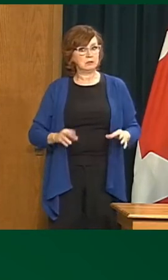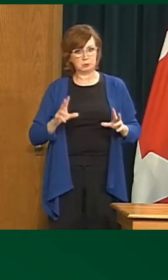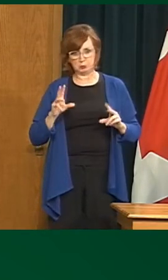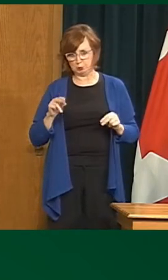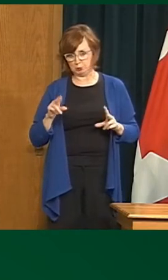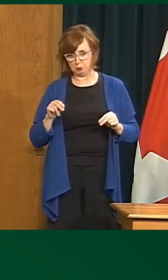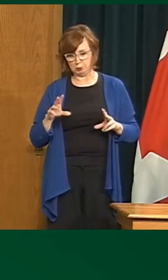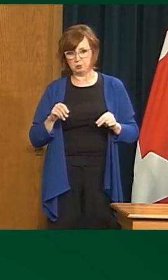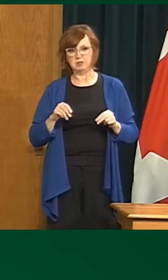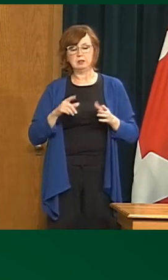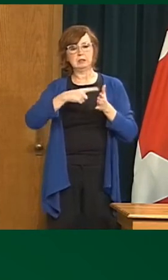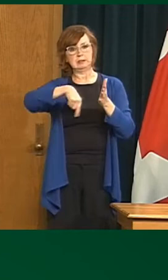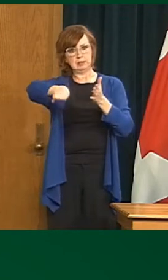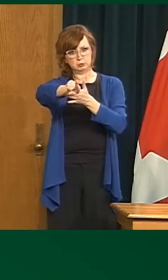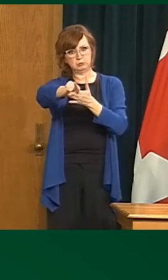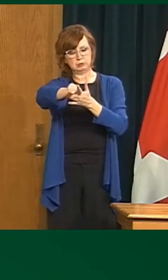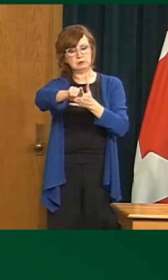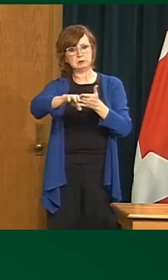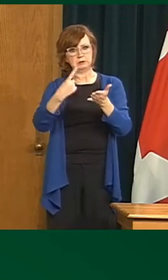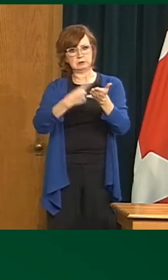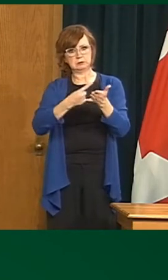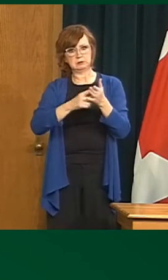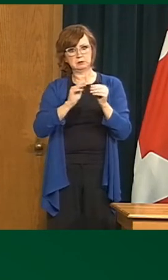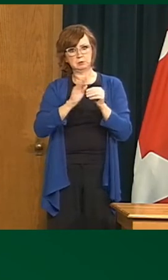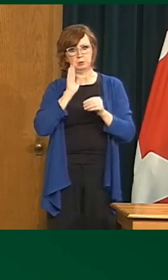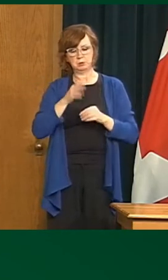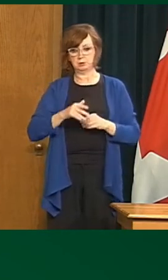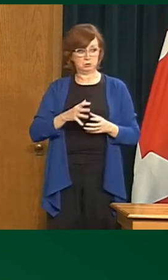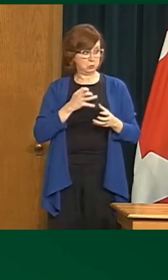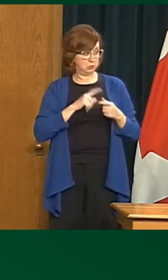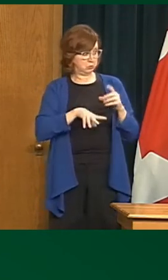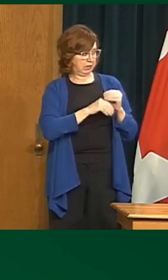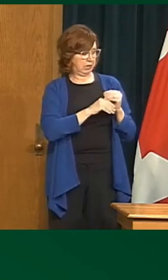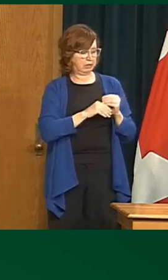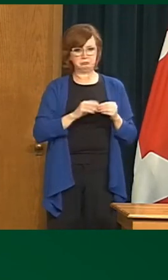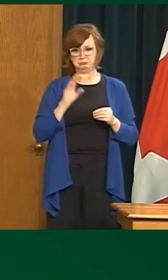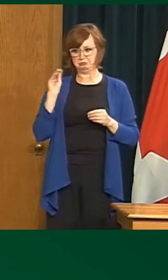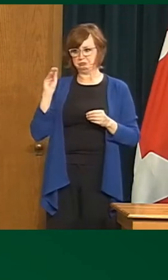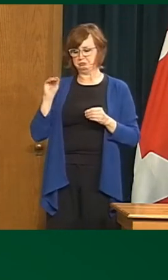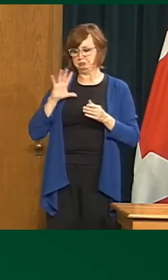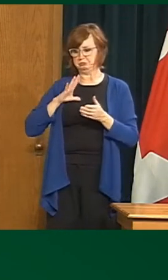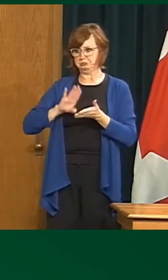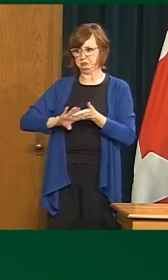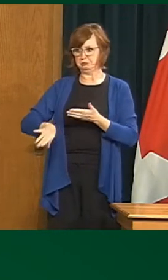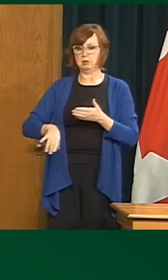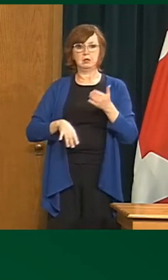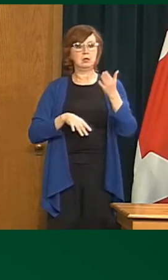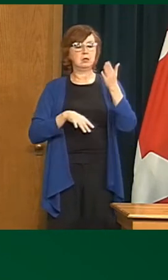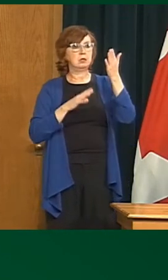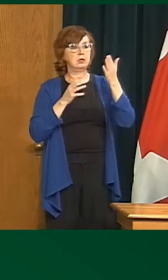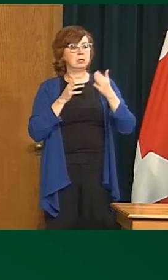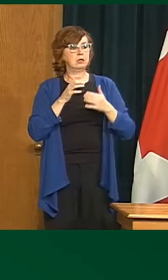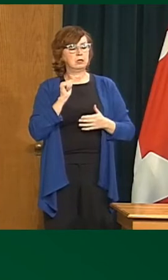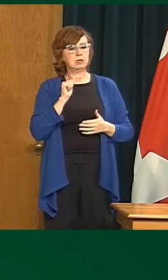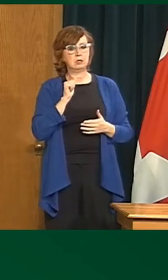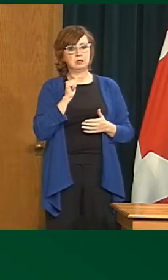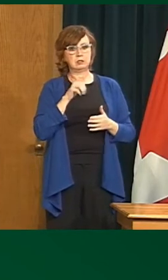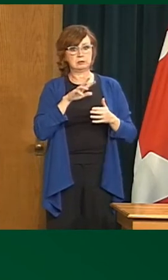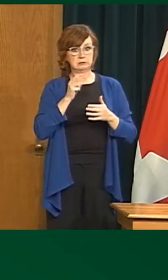weekend. Anything to add to that, Doctor? Follow up, Alicia? Yes, thank